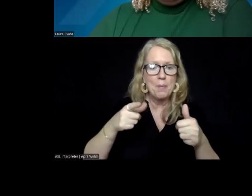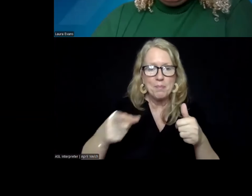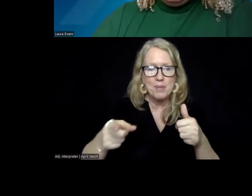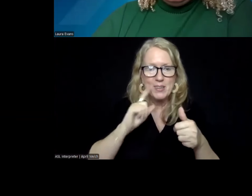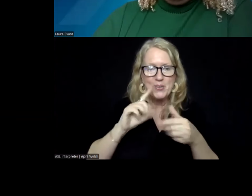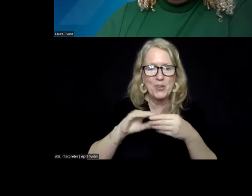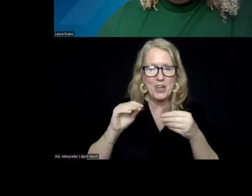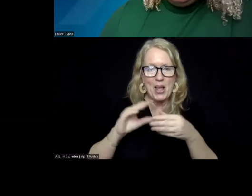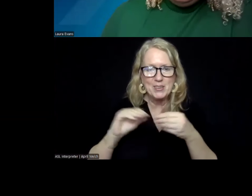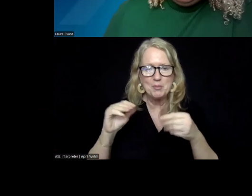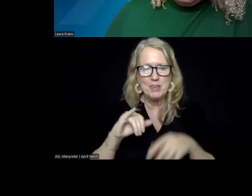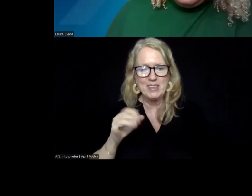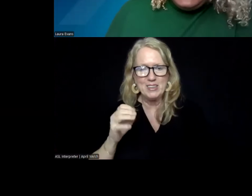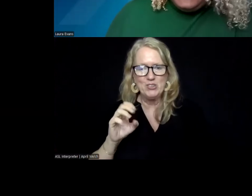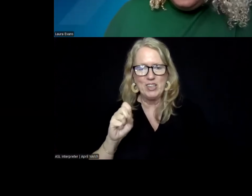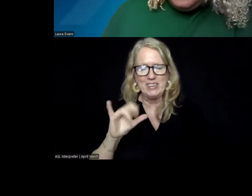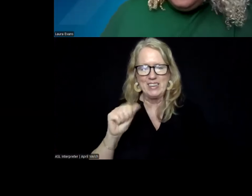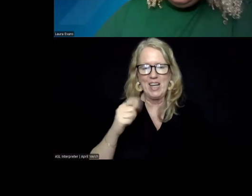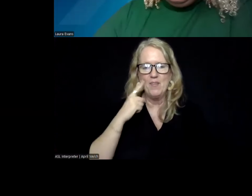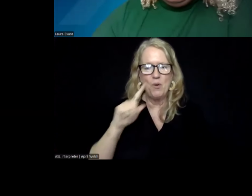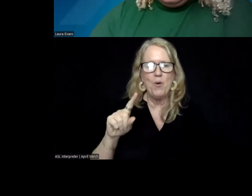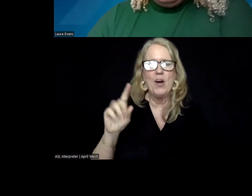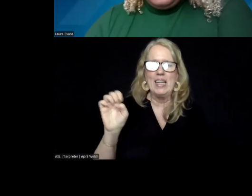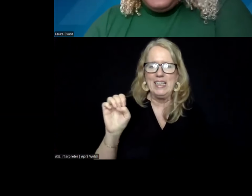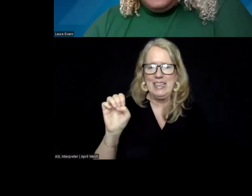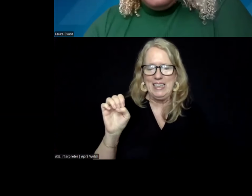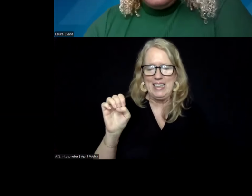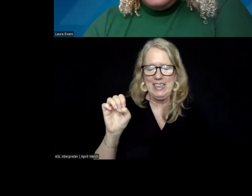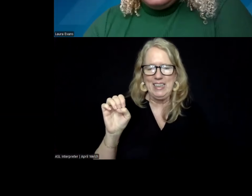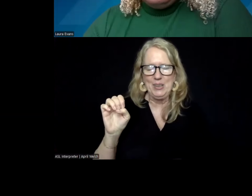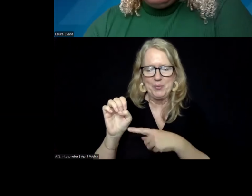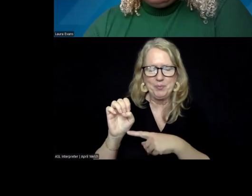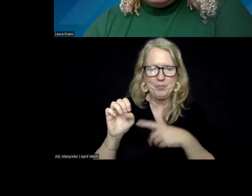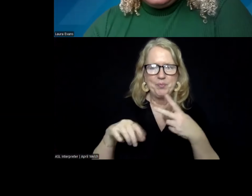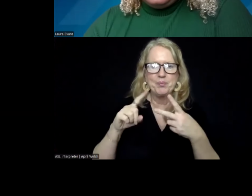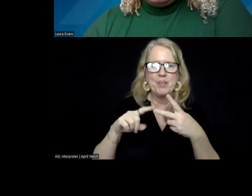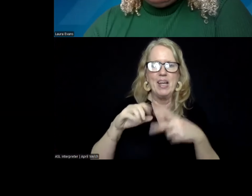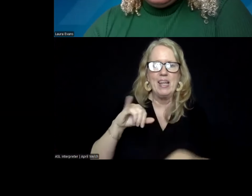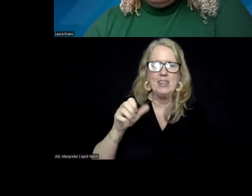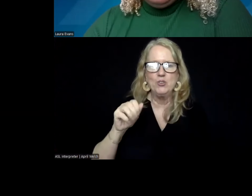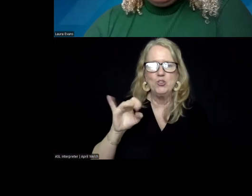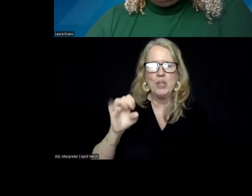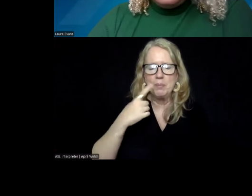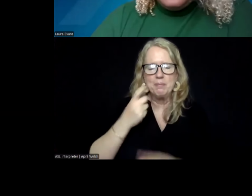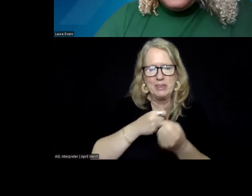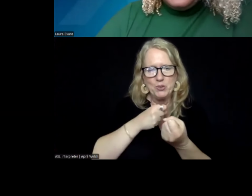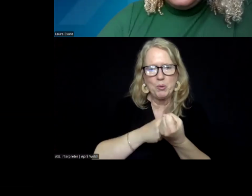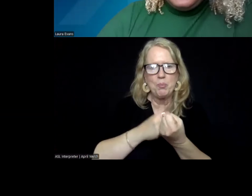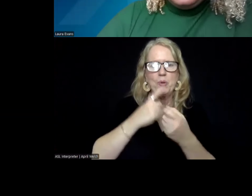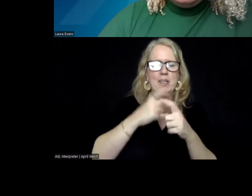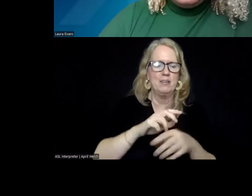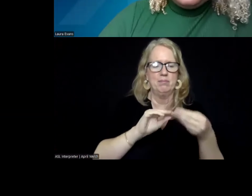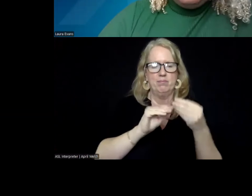Jessica, for E. Jamie saying supporting moving from